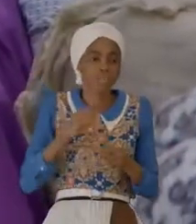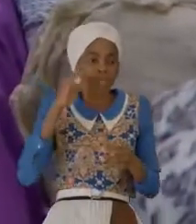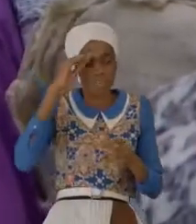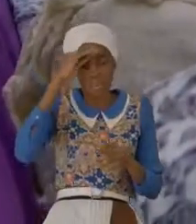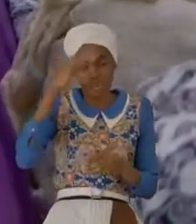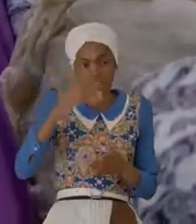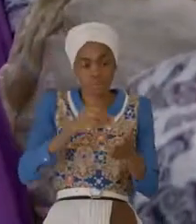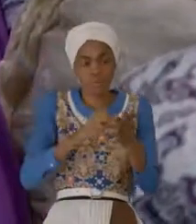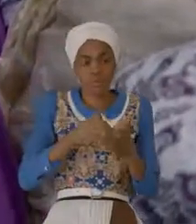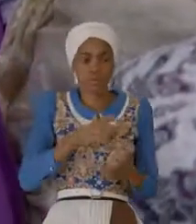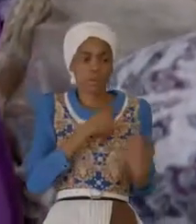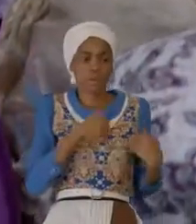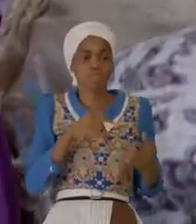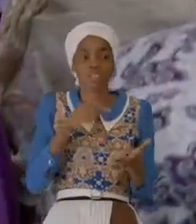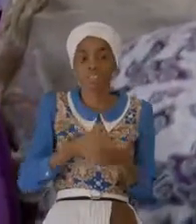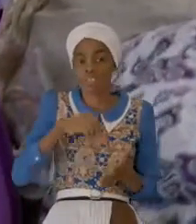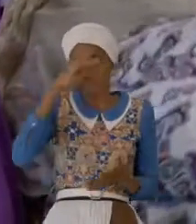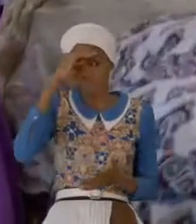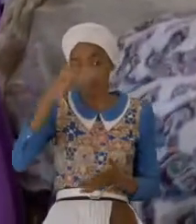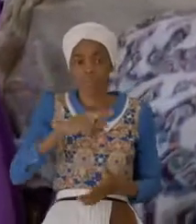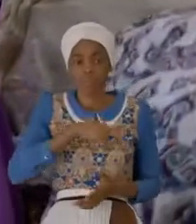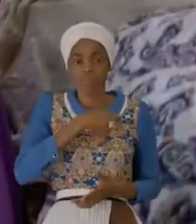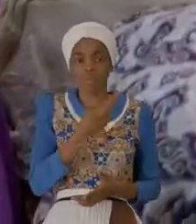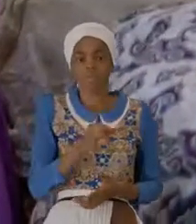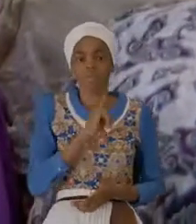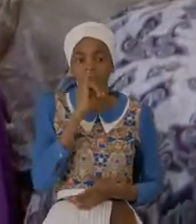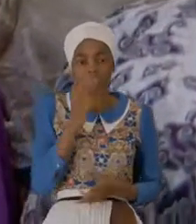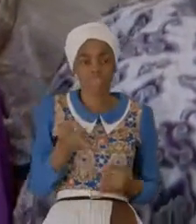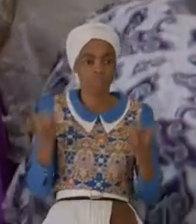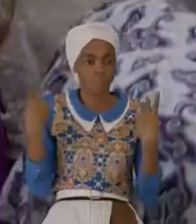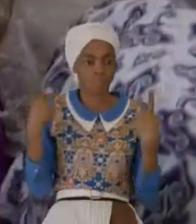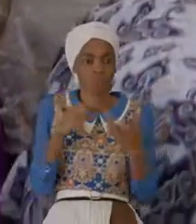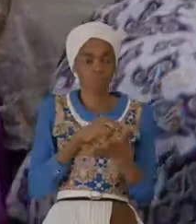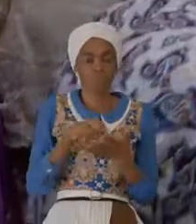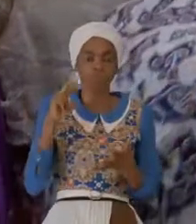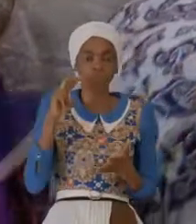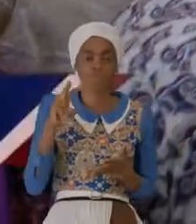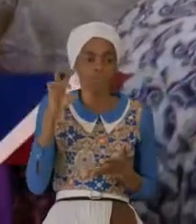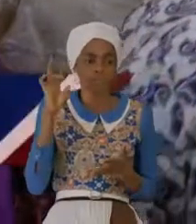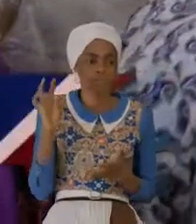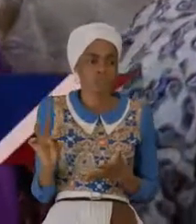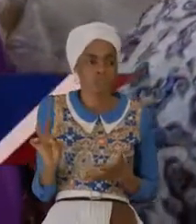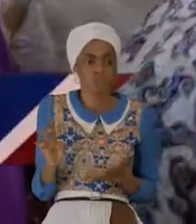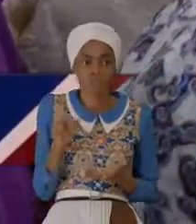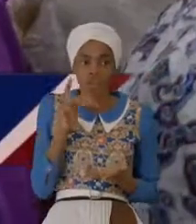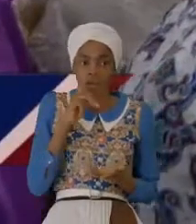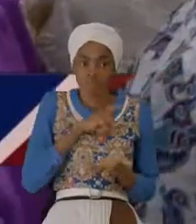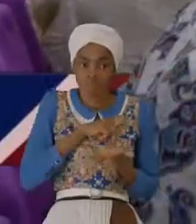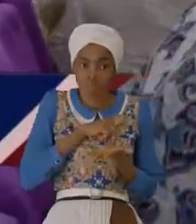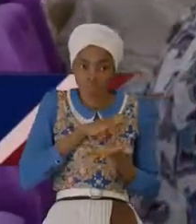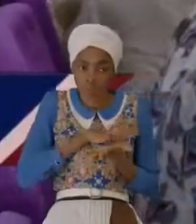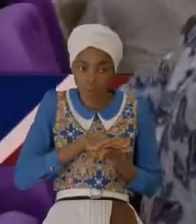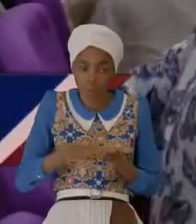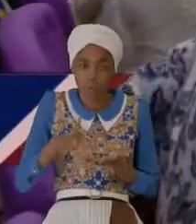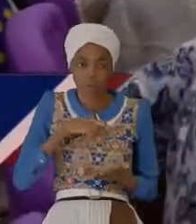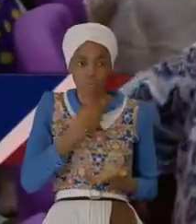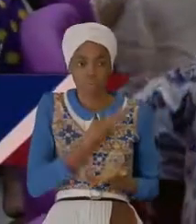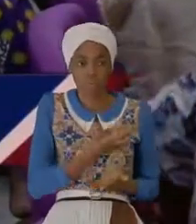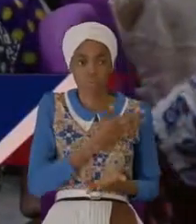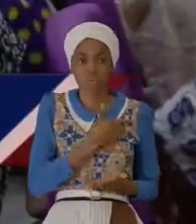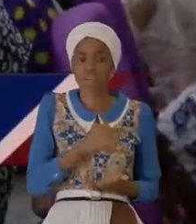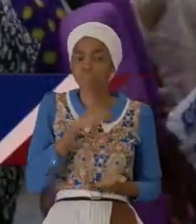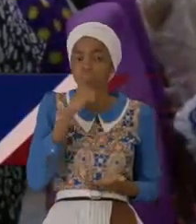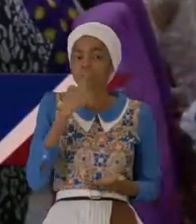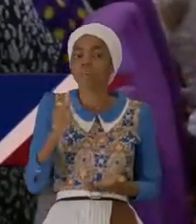man's religion is vain verse 27 pure religion and